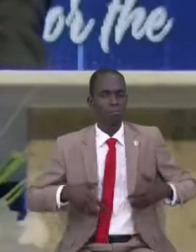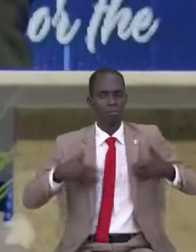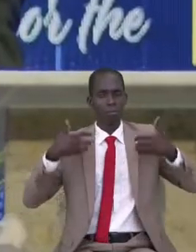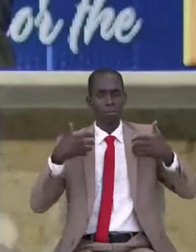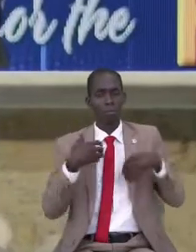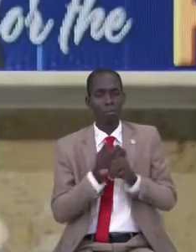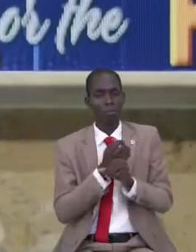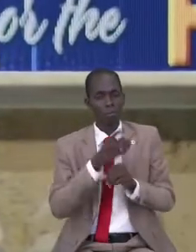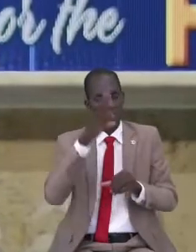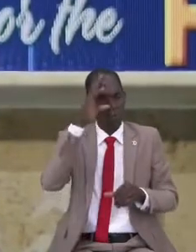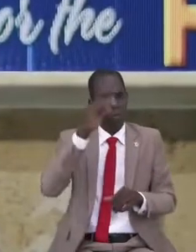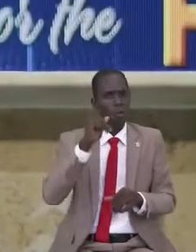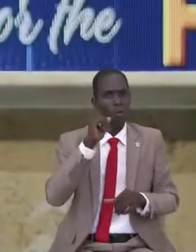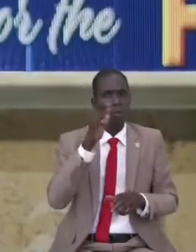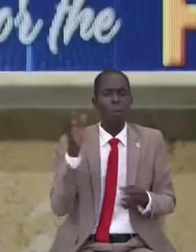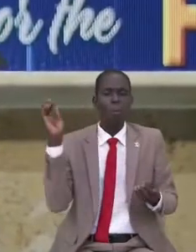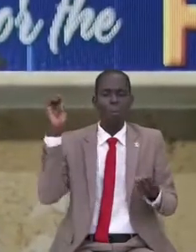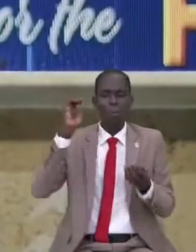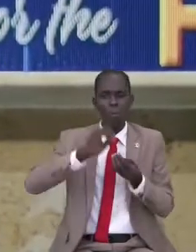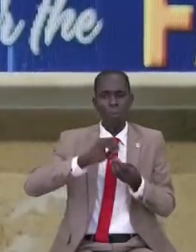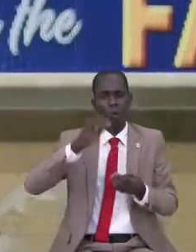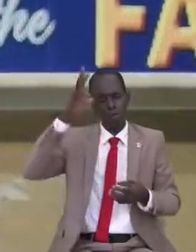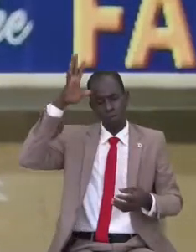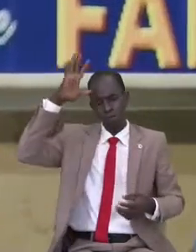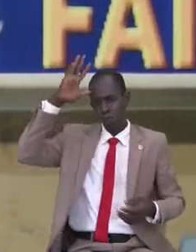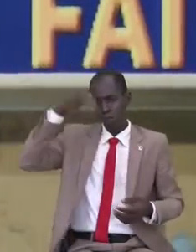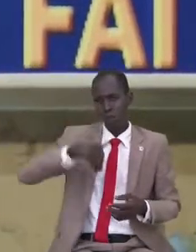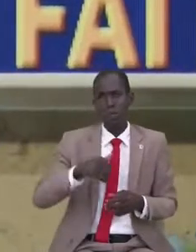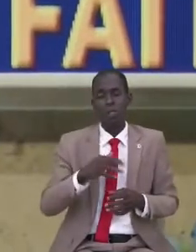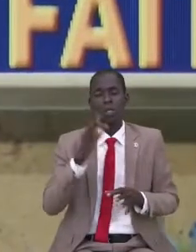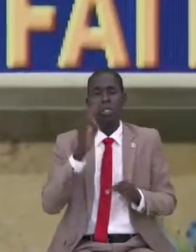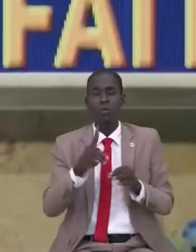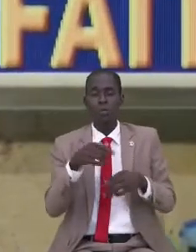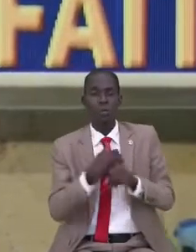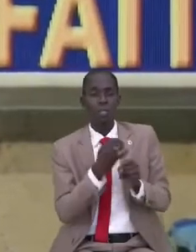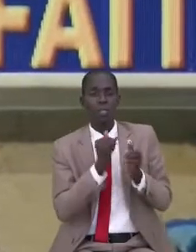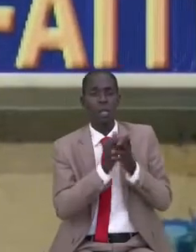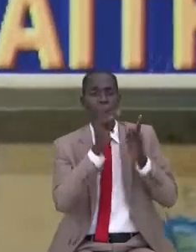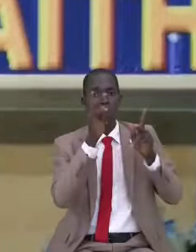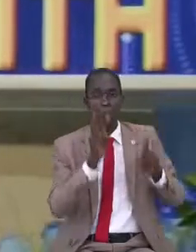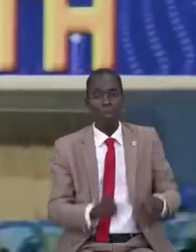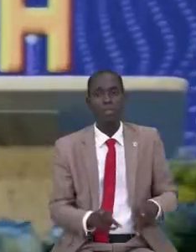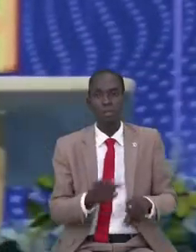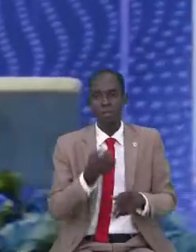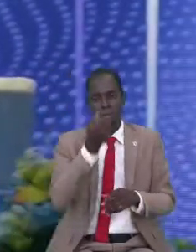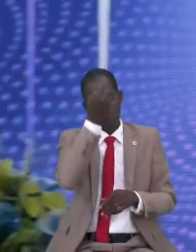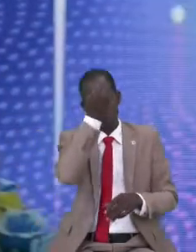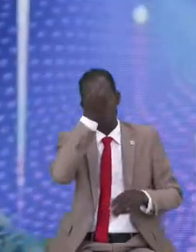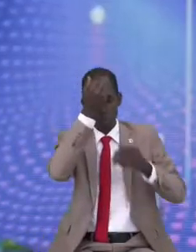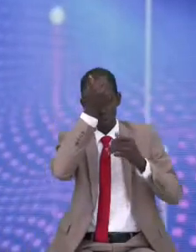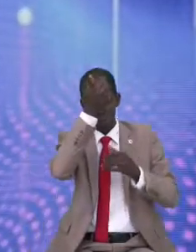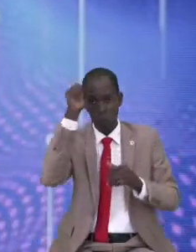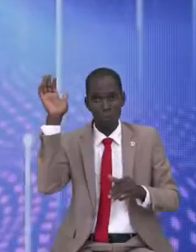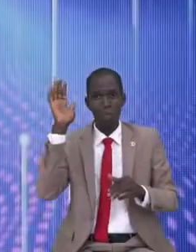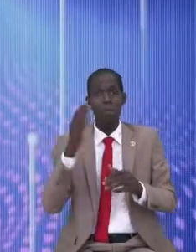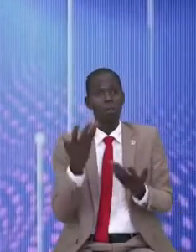her rebellious and resistant, if you make him defiant, and you say, okay, what you want to